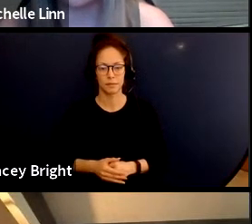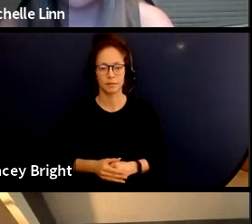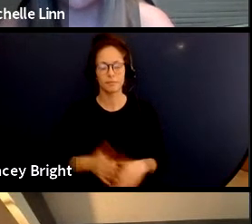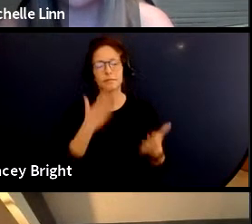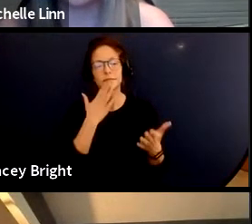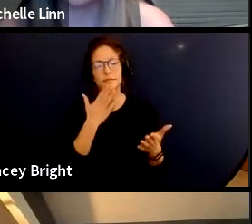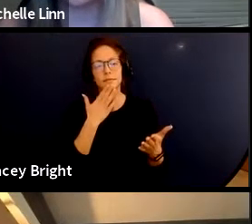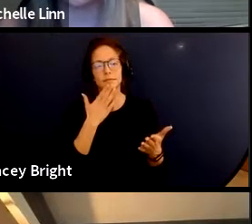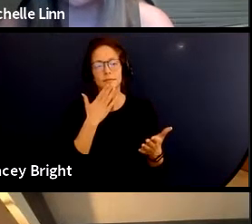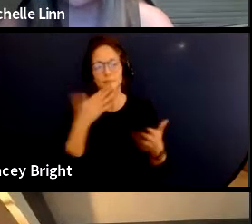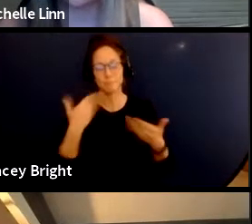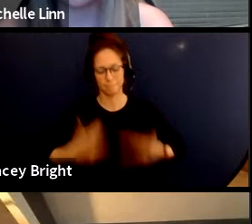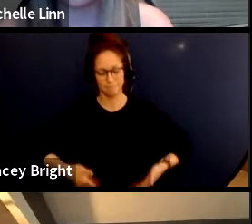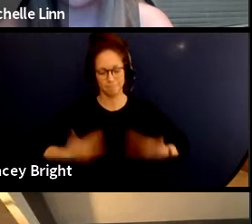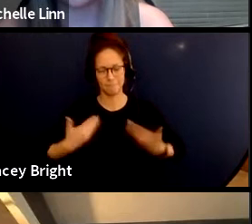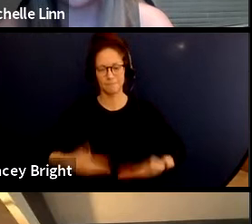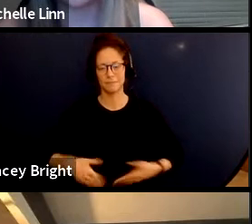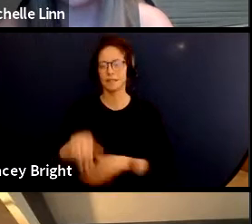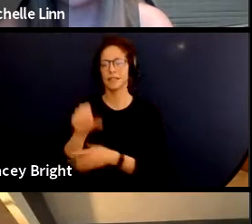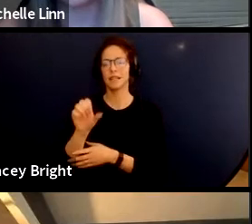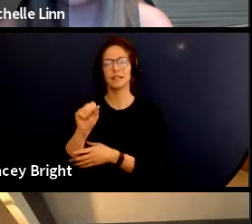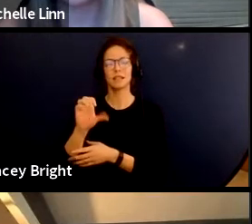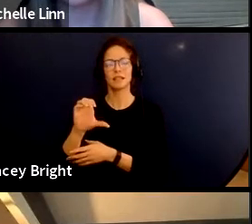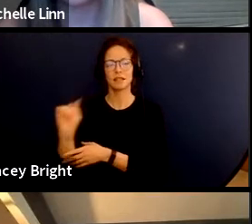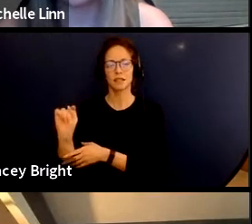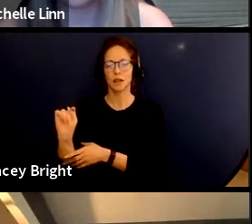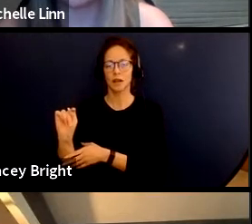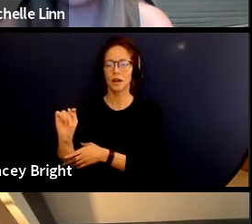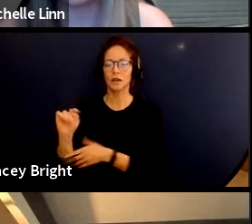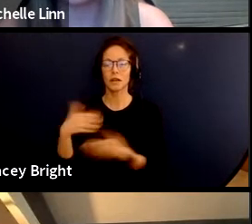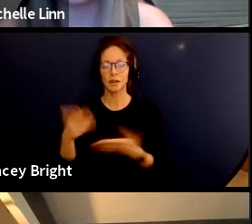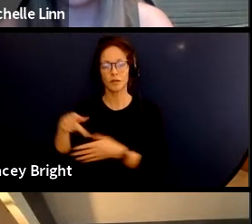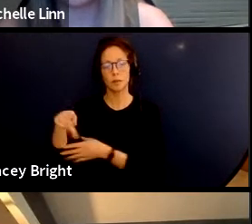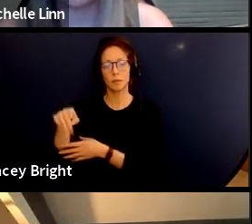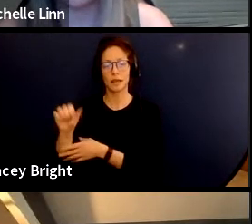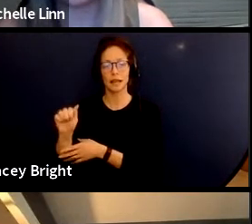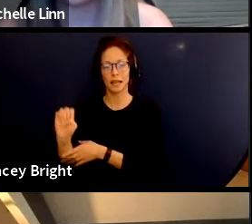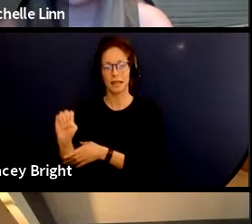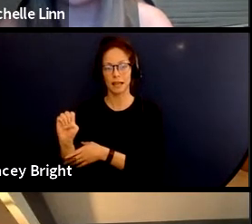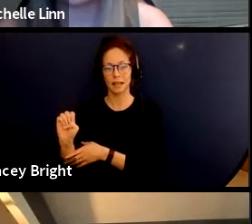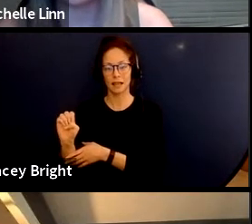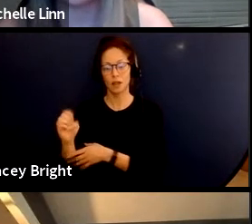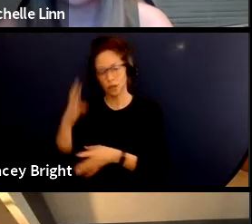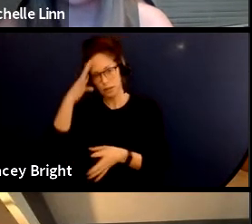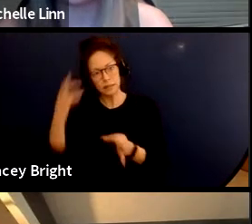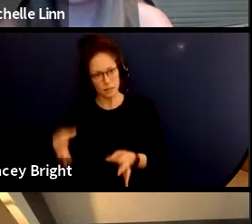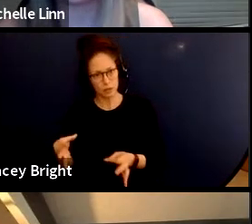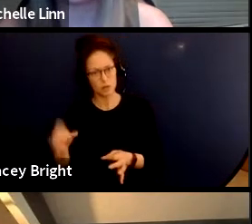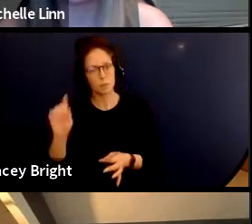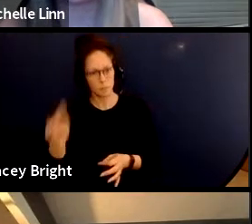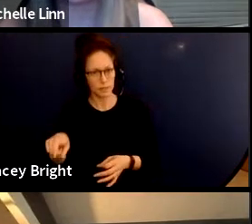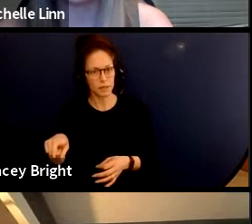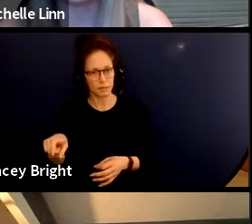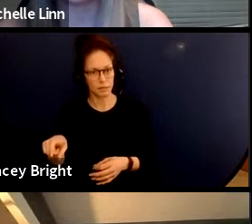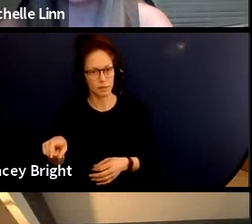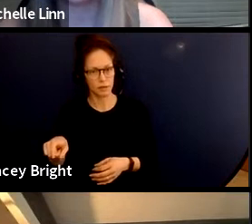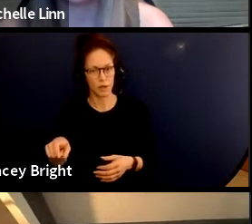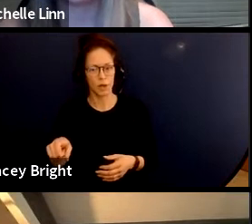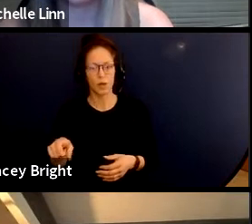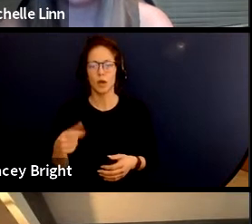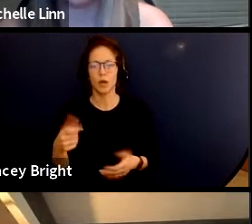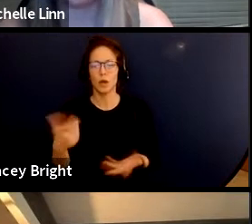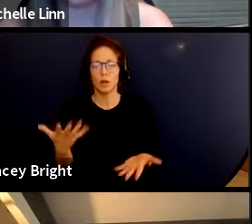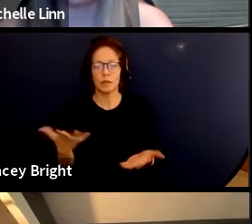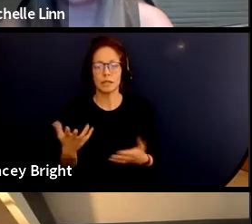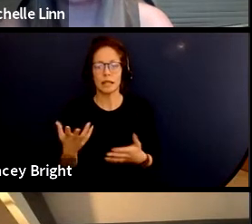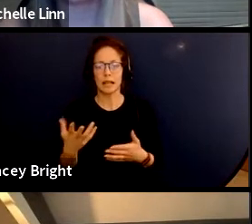Thank you. Scott Wilson is president of the Pasco Association of Educators. There are decisions to be made. You stand on the lawn of the